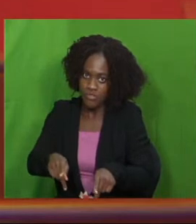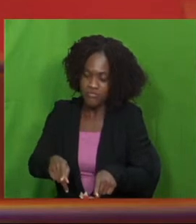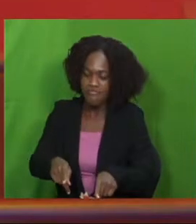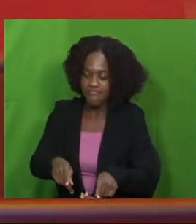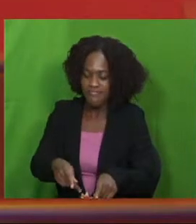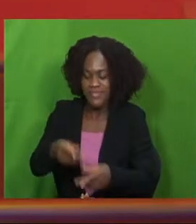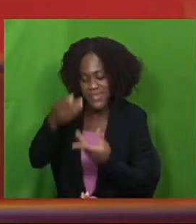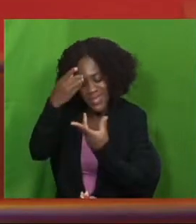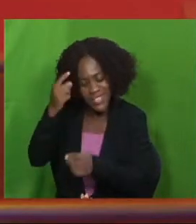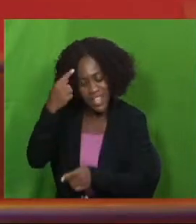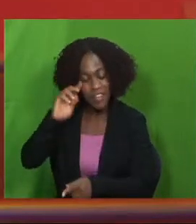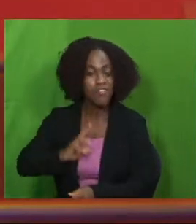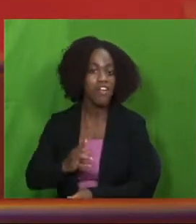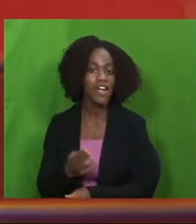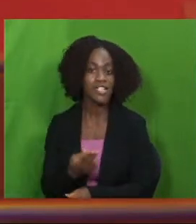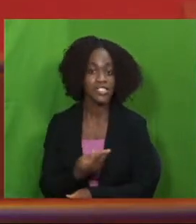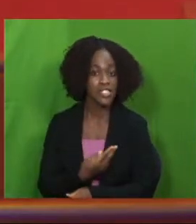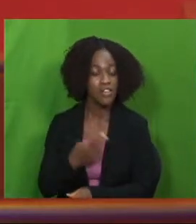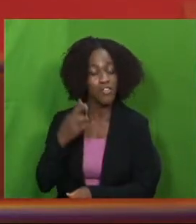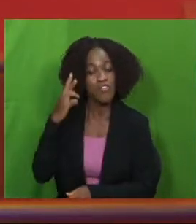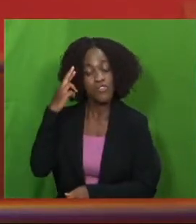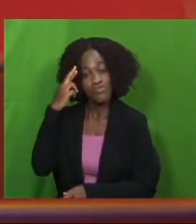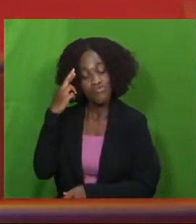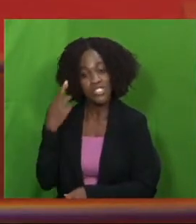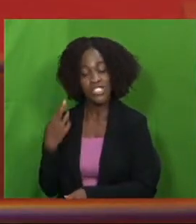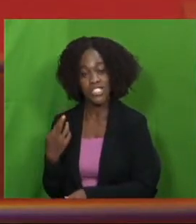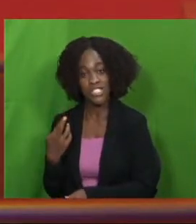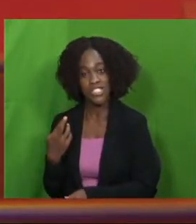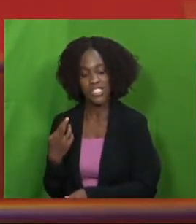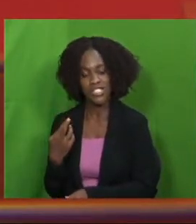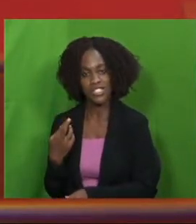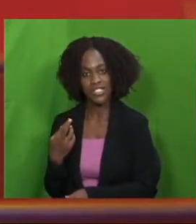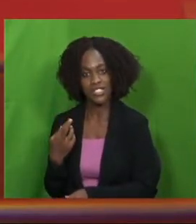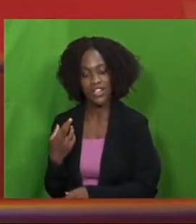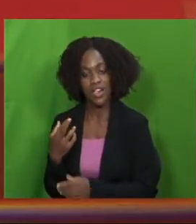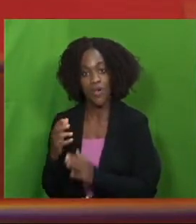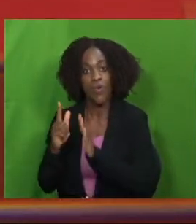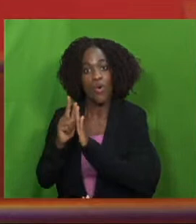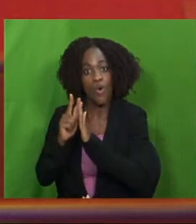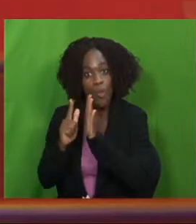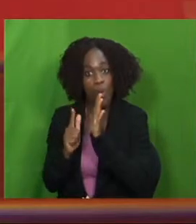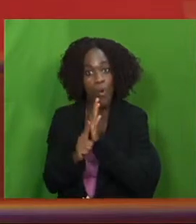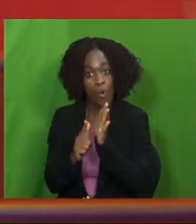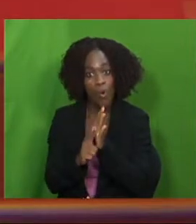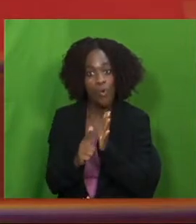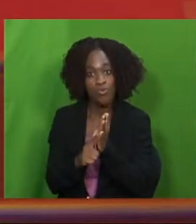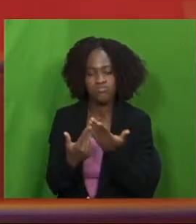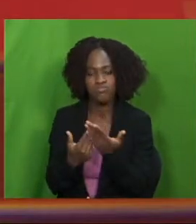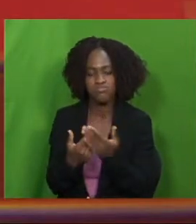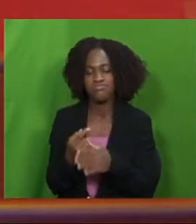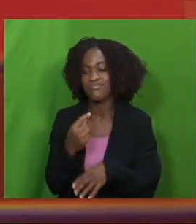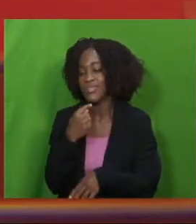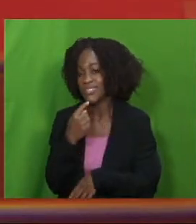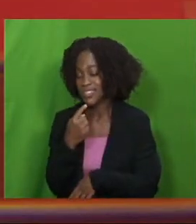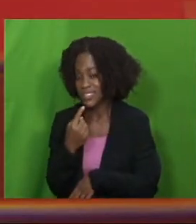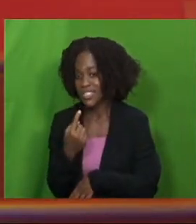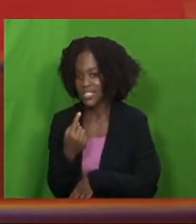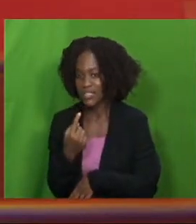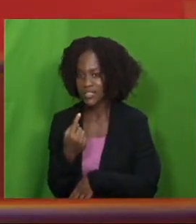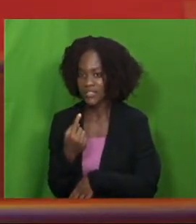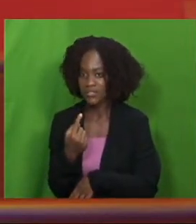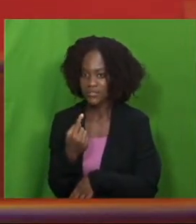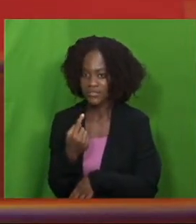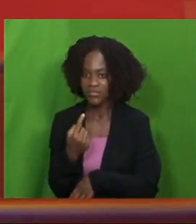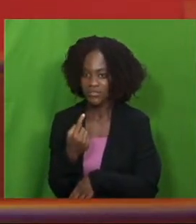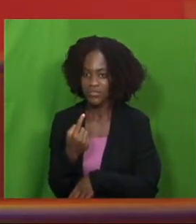will decide that for us. That is why the law lords articulated that the law